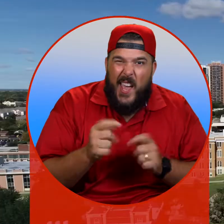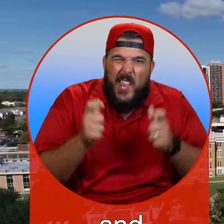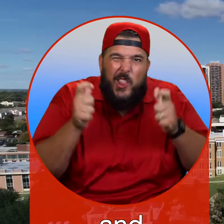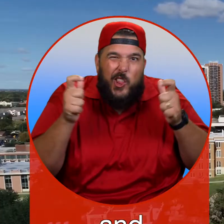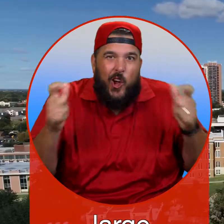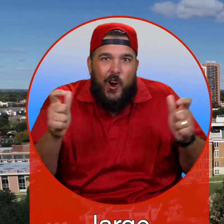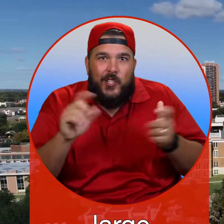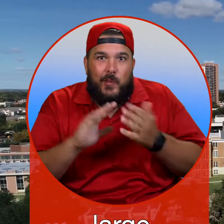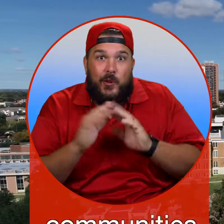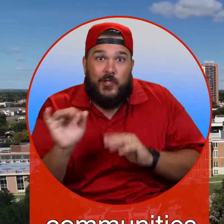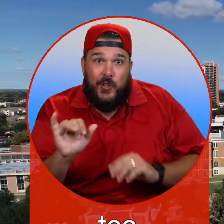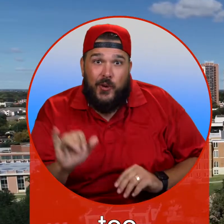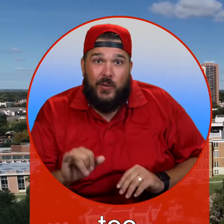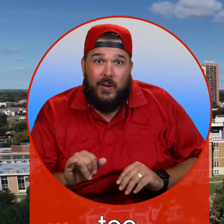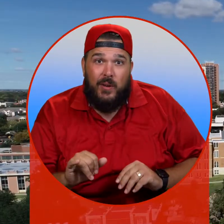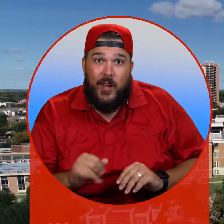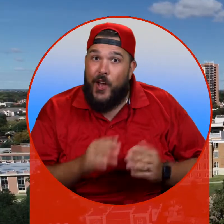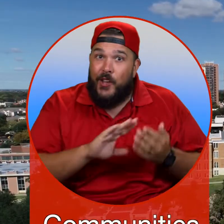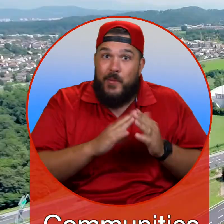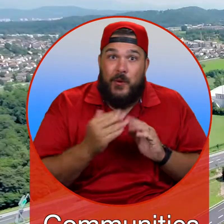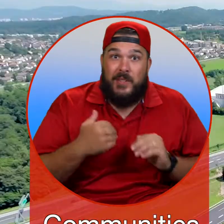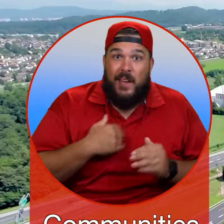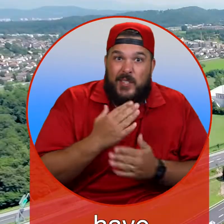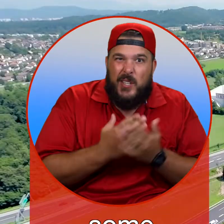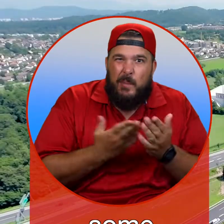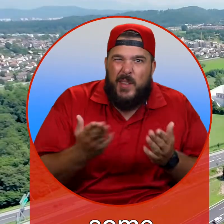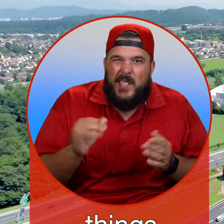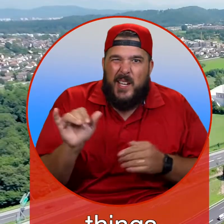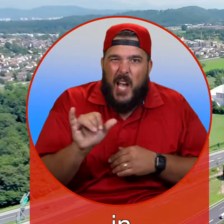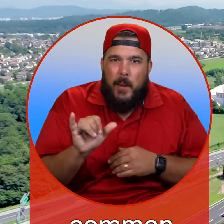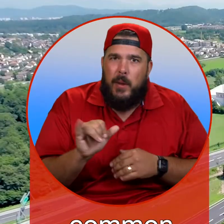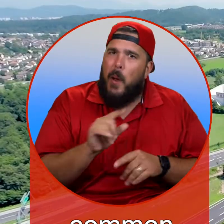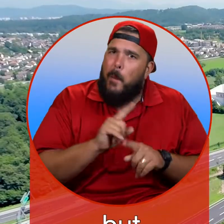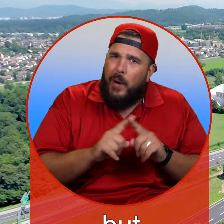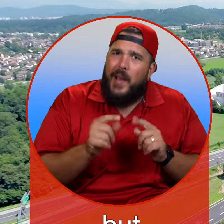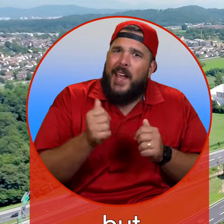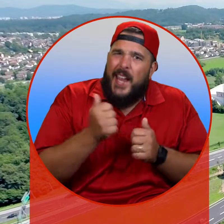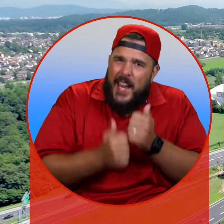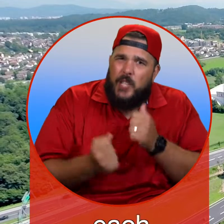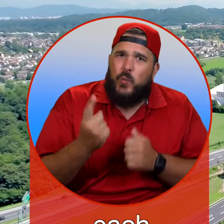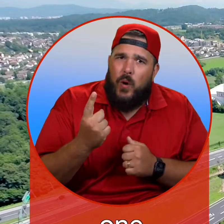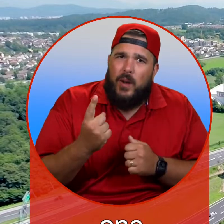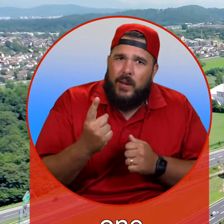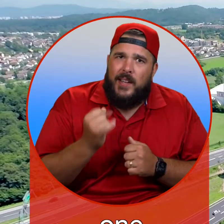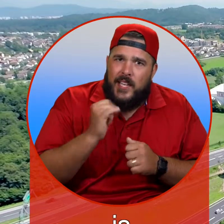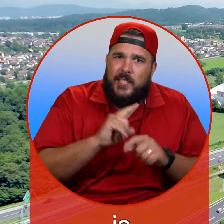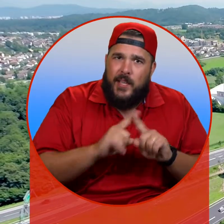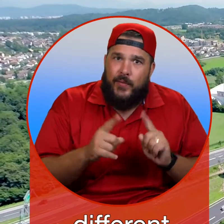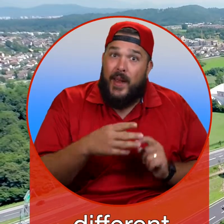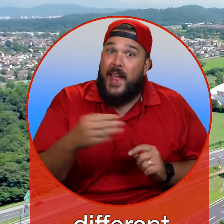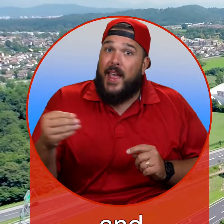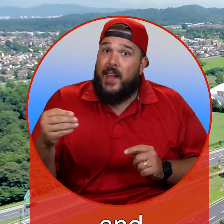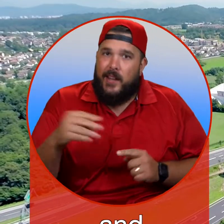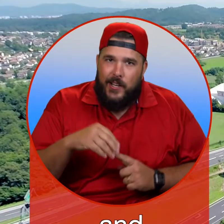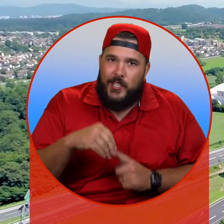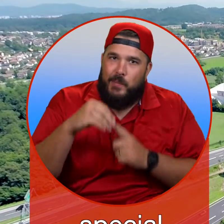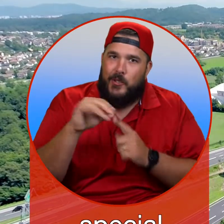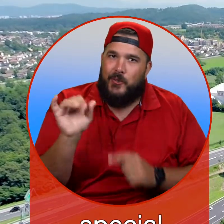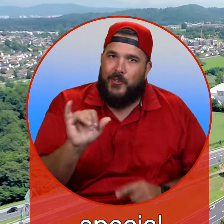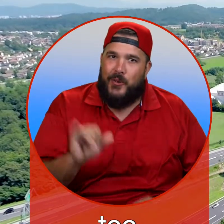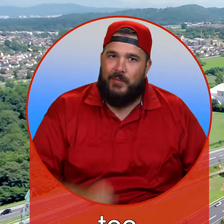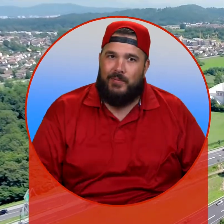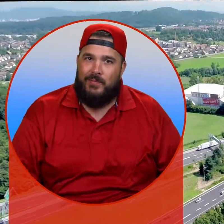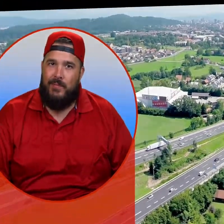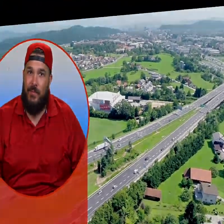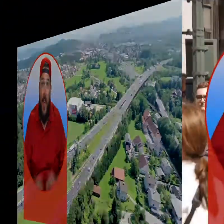communities and large communities too. Communities have some things in common, but each one is different and